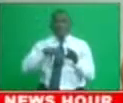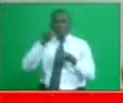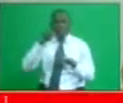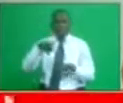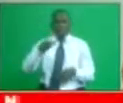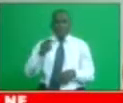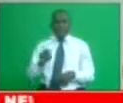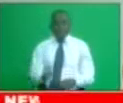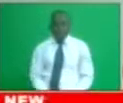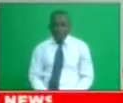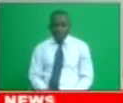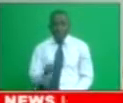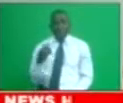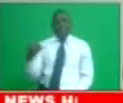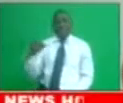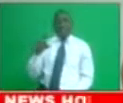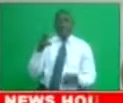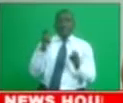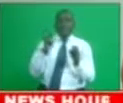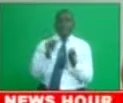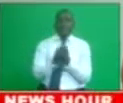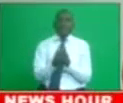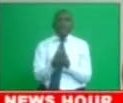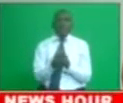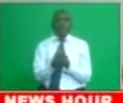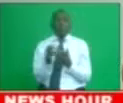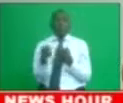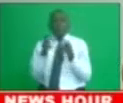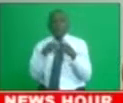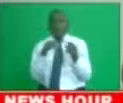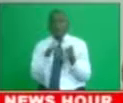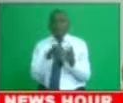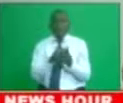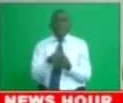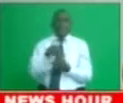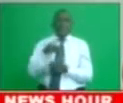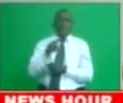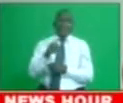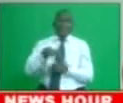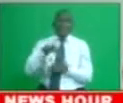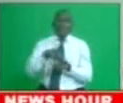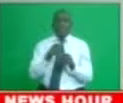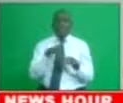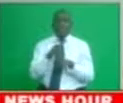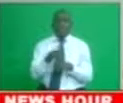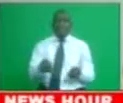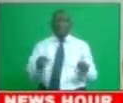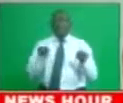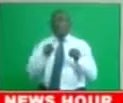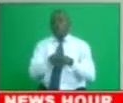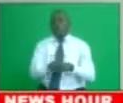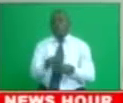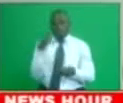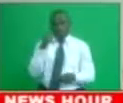of the PNC, and he has been speaking to the issue of issues pertaining to the party's upcoming National Delegates Congress slated